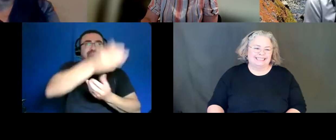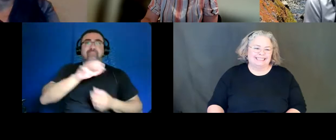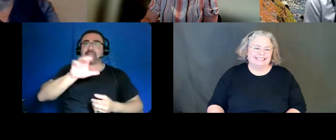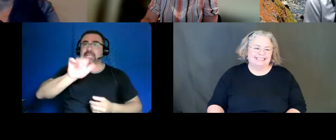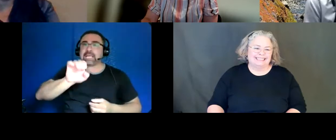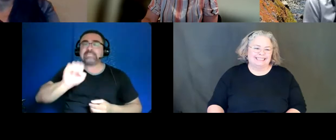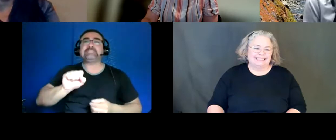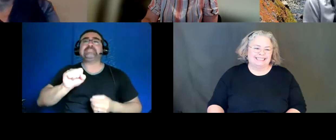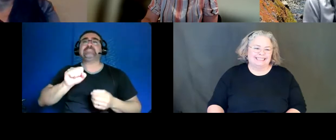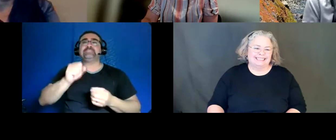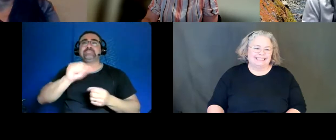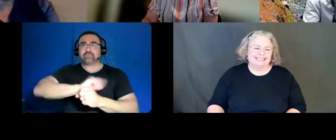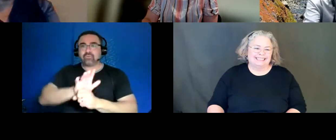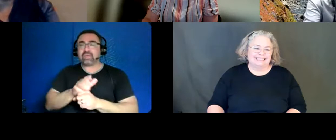provide